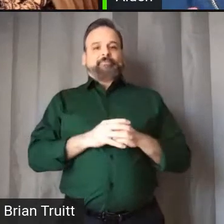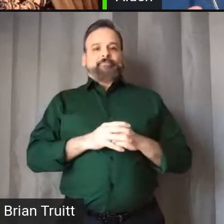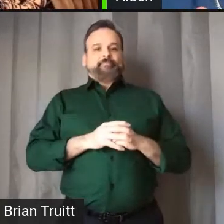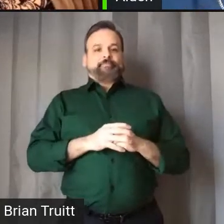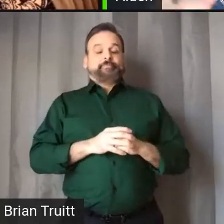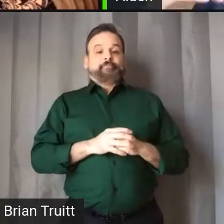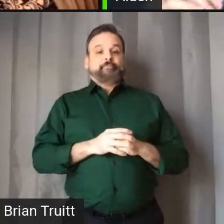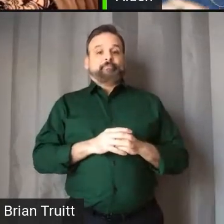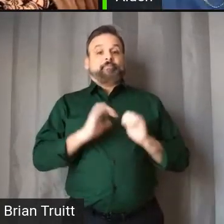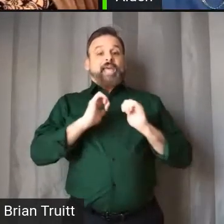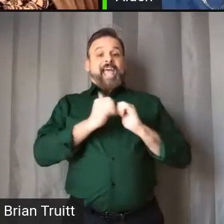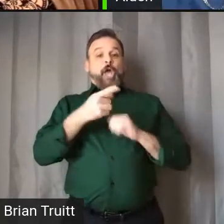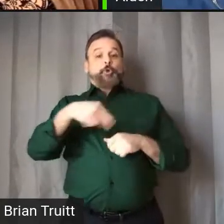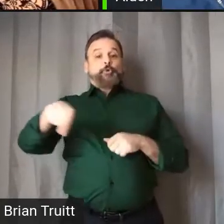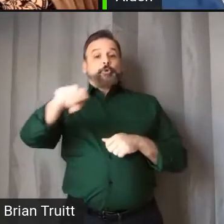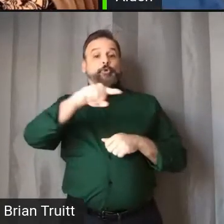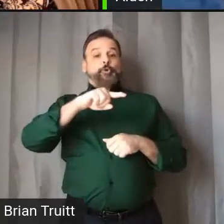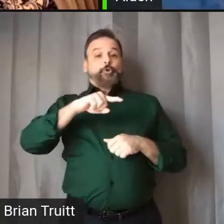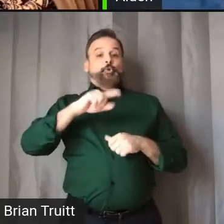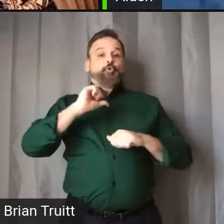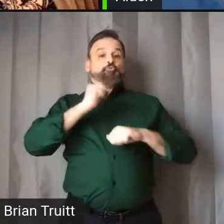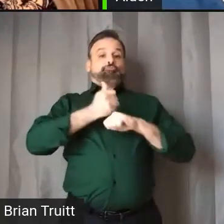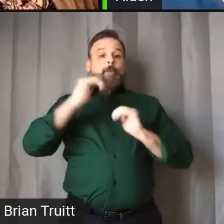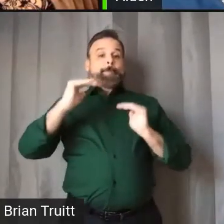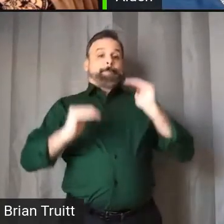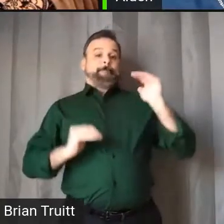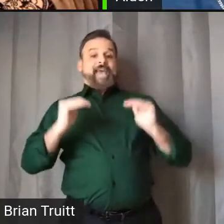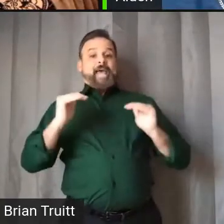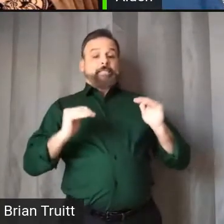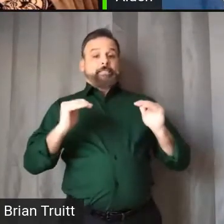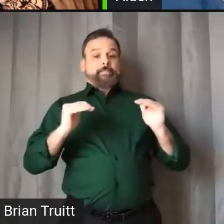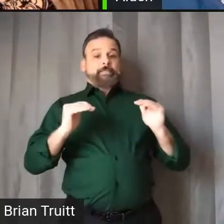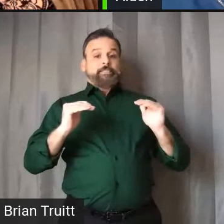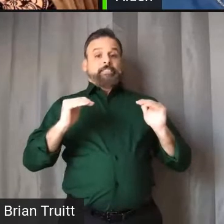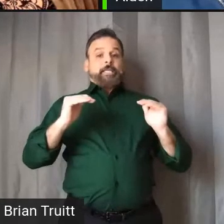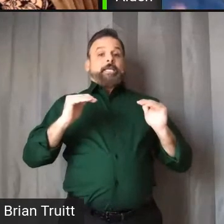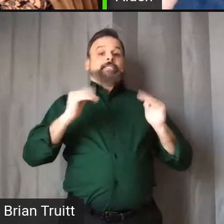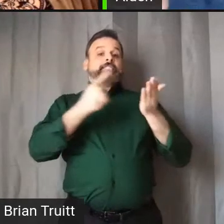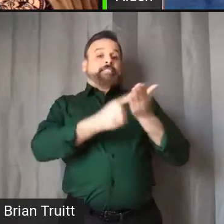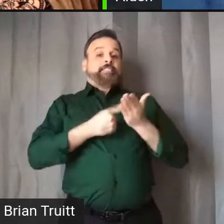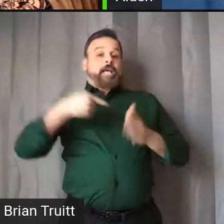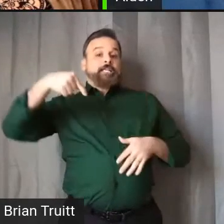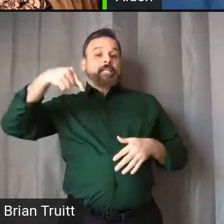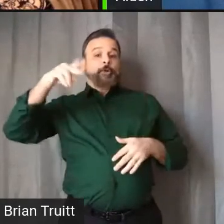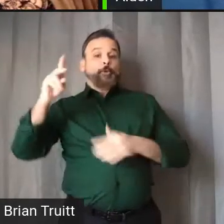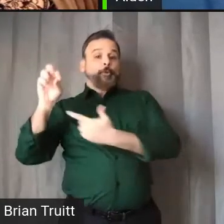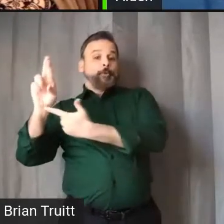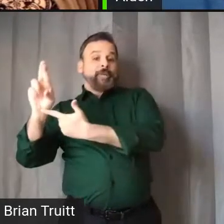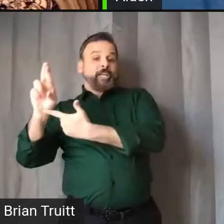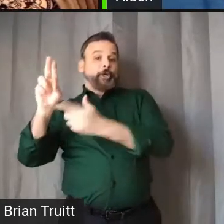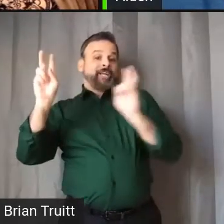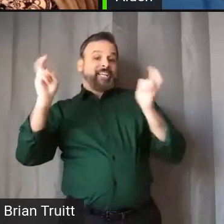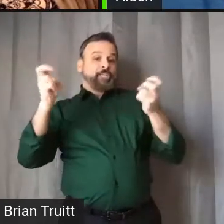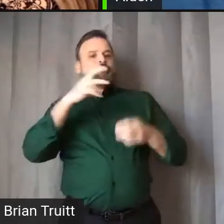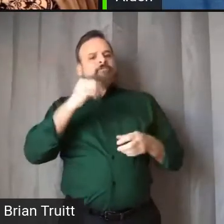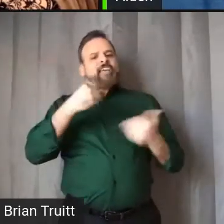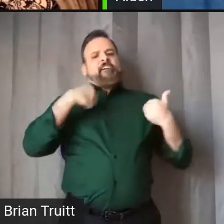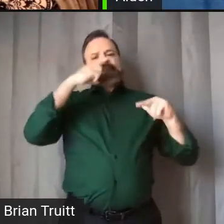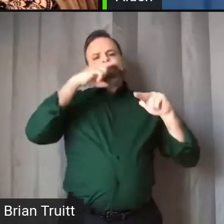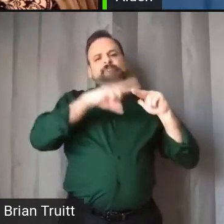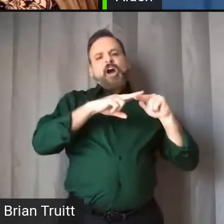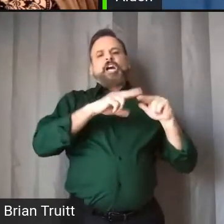So how do you strike a balance between bringing up queer issues and having fun banter?